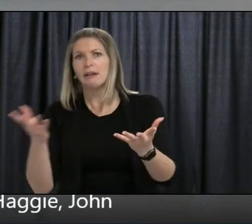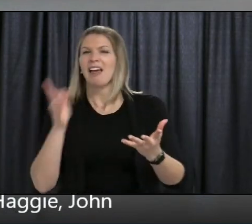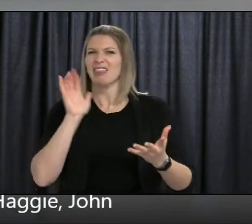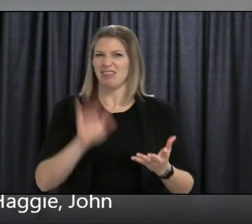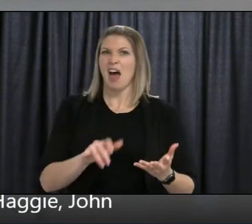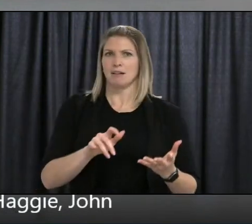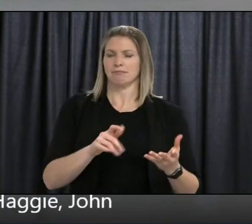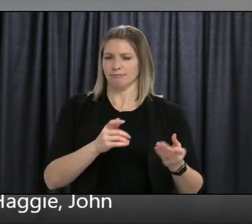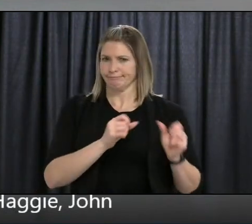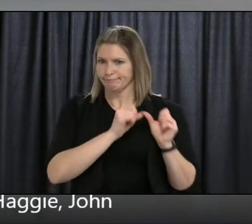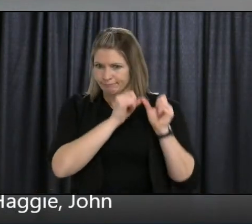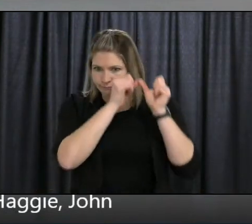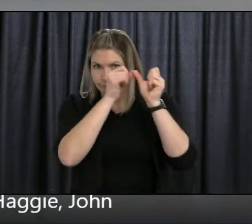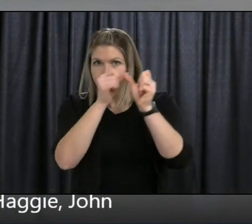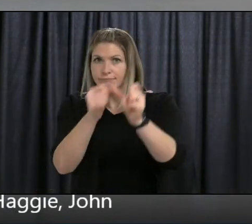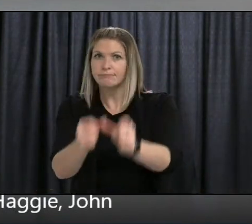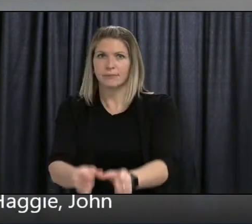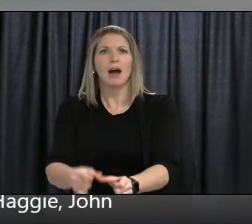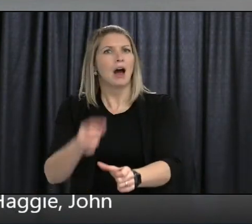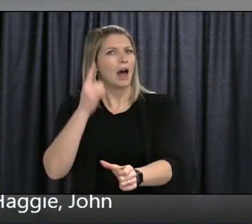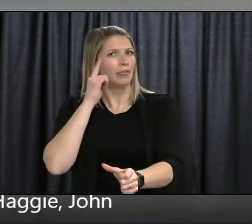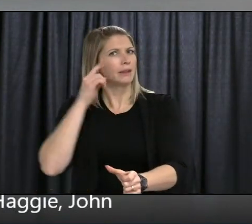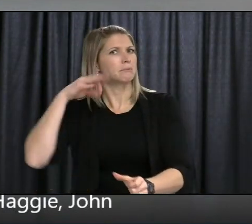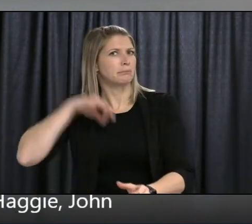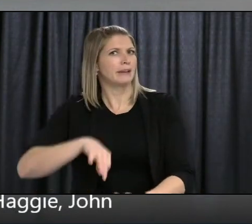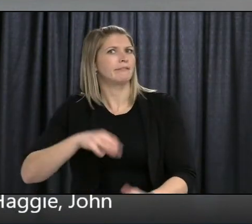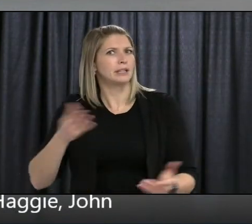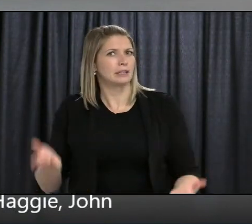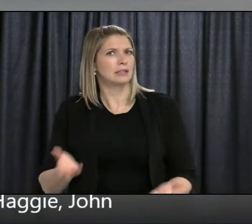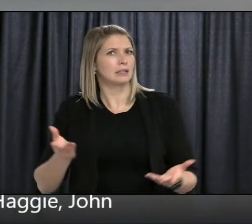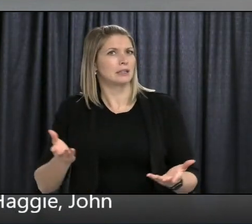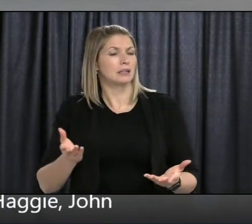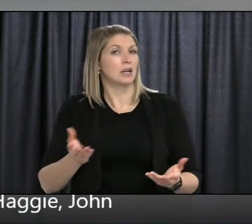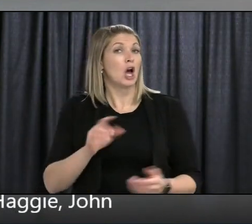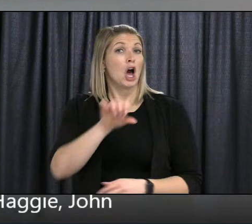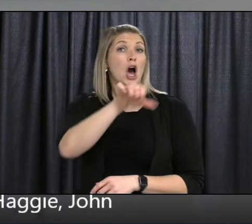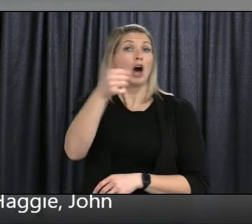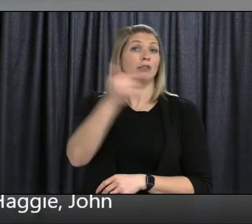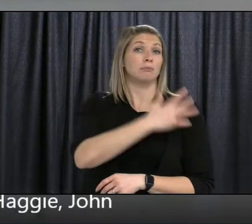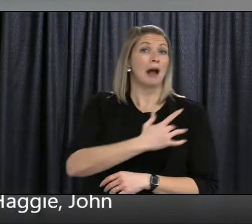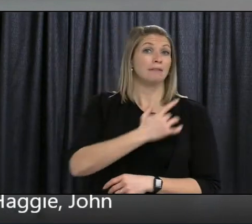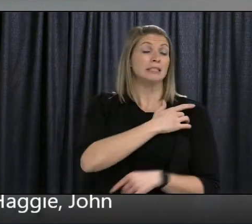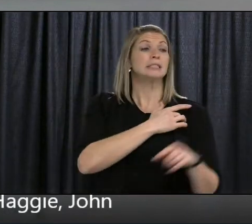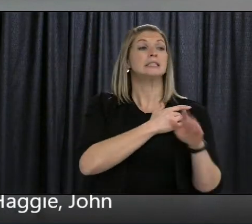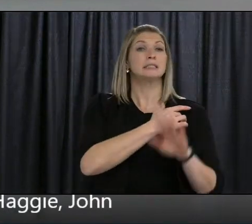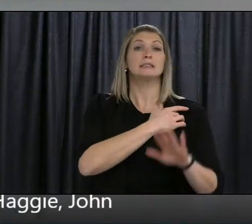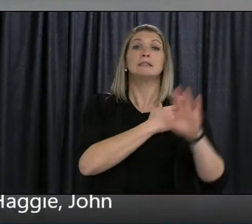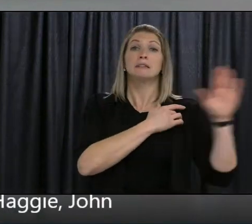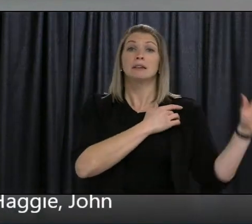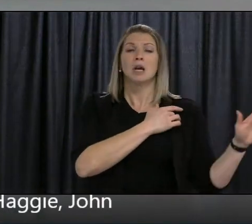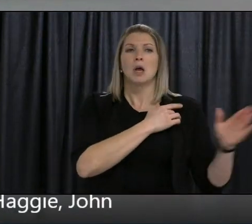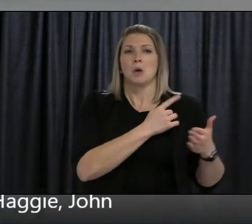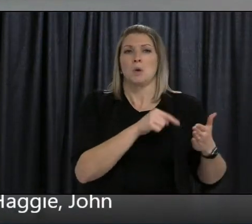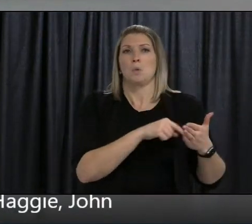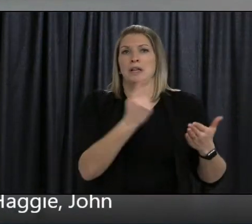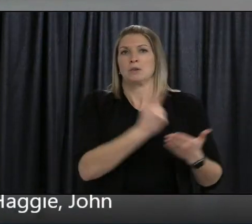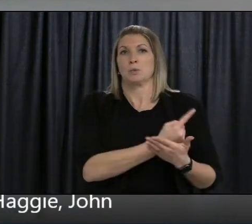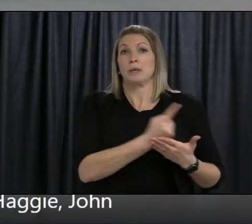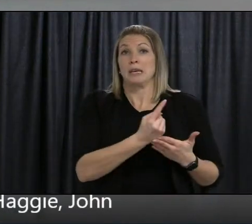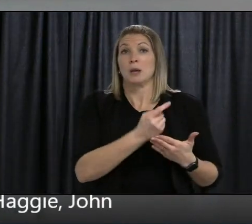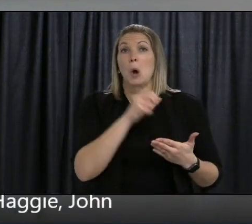in contrast to some other jurisdictions who've gone down to weekly or just media releases on